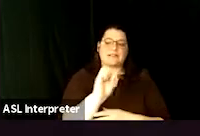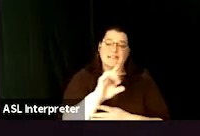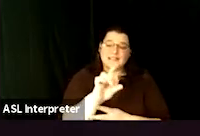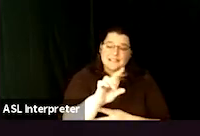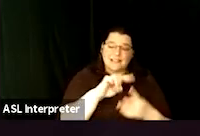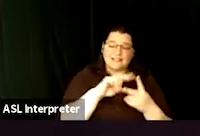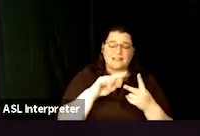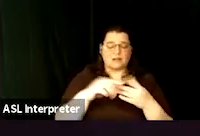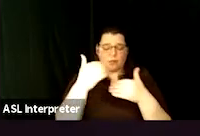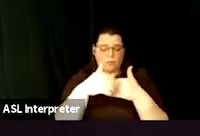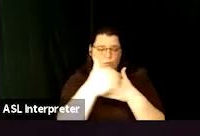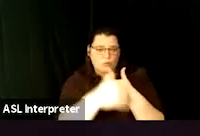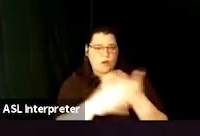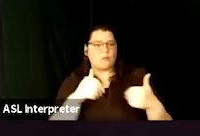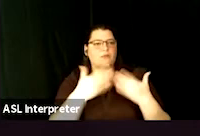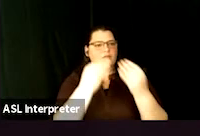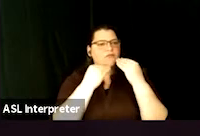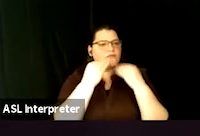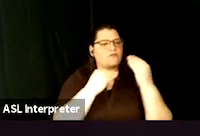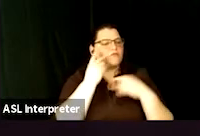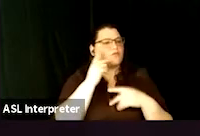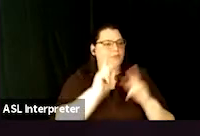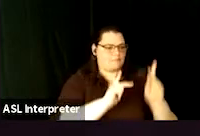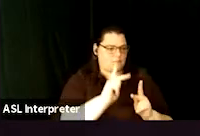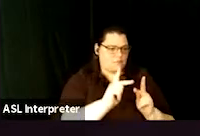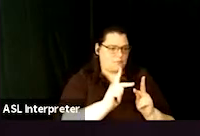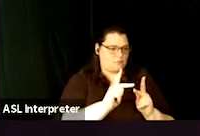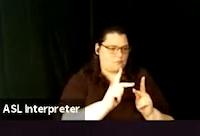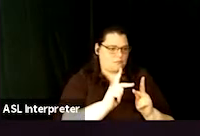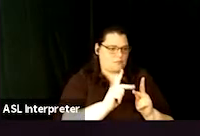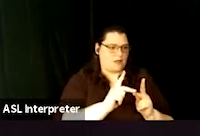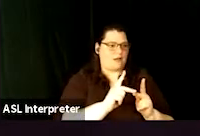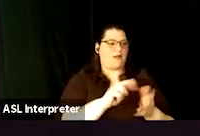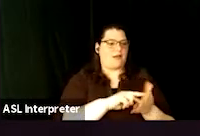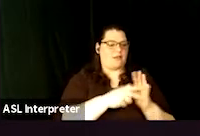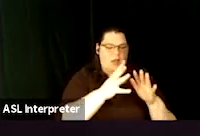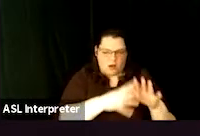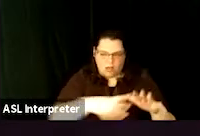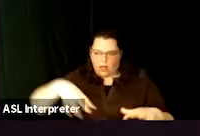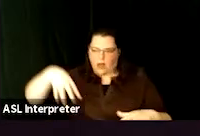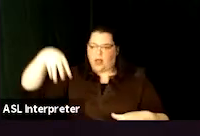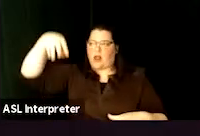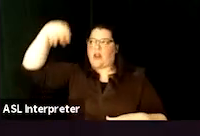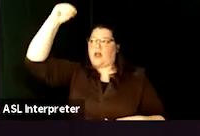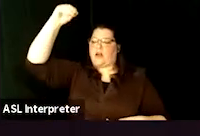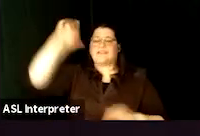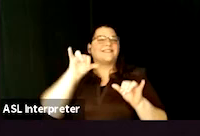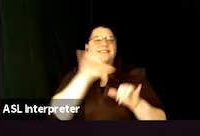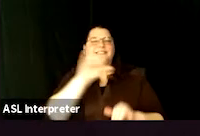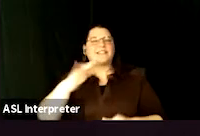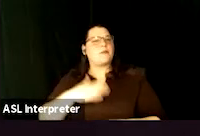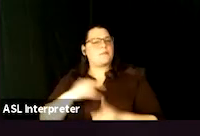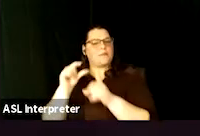that goes out from my mouth. It shall not return to me empty, but it shall accomplish that which